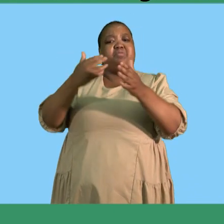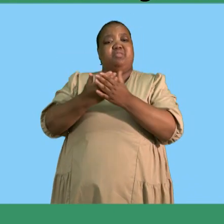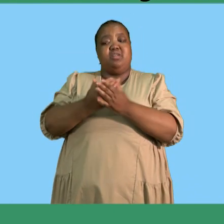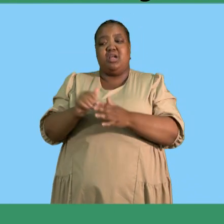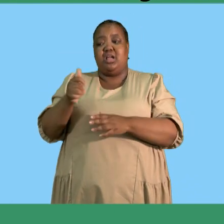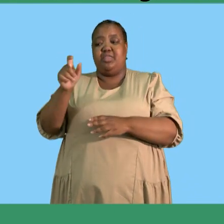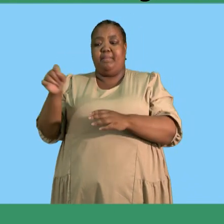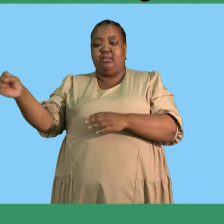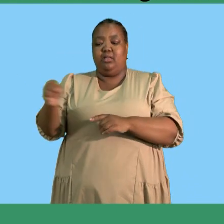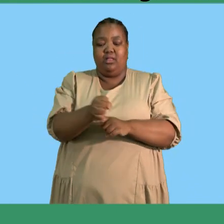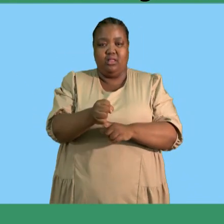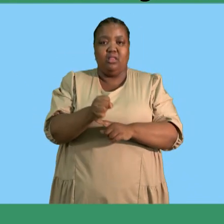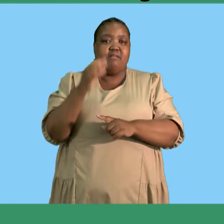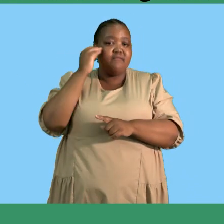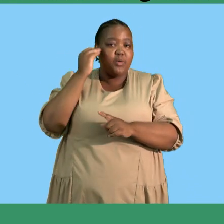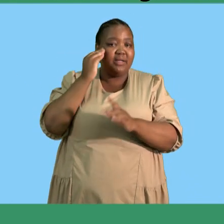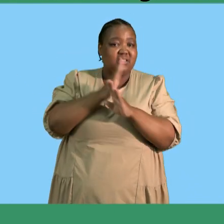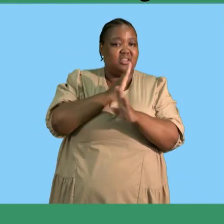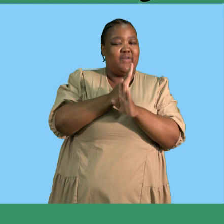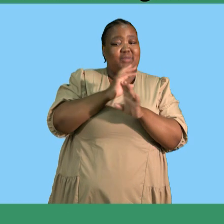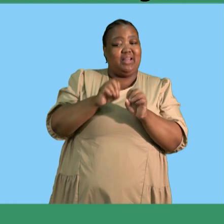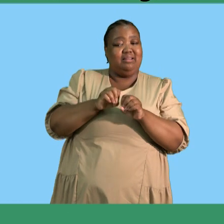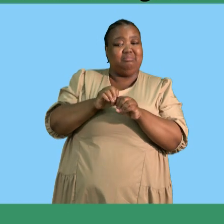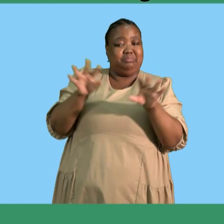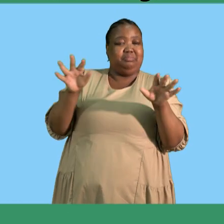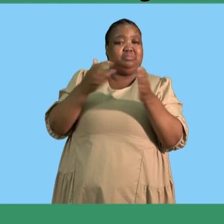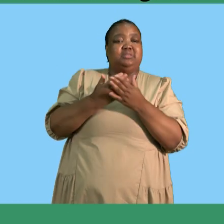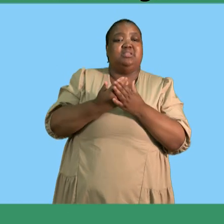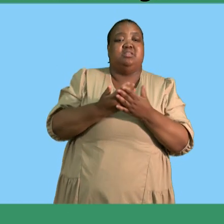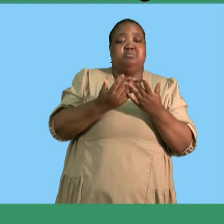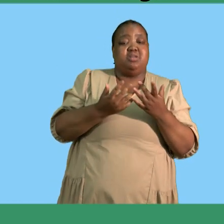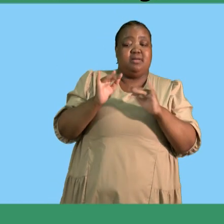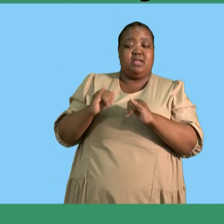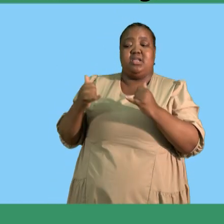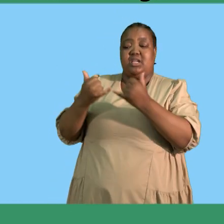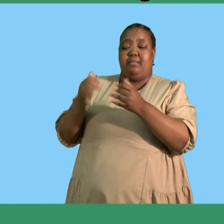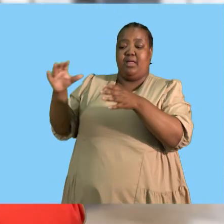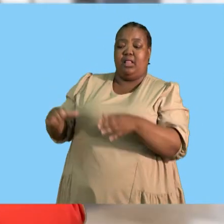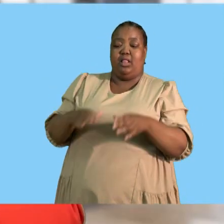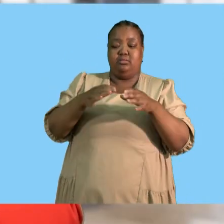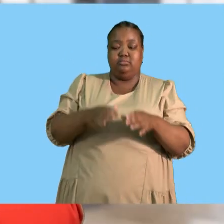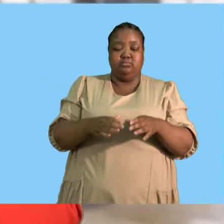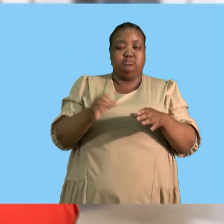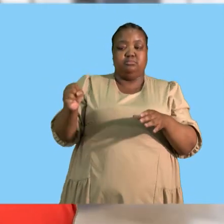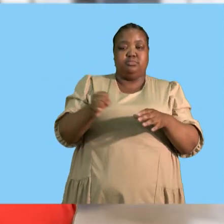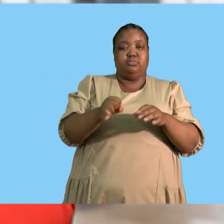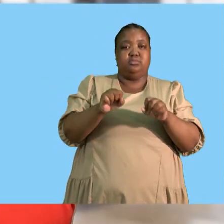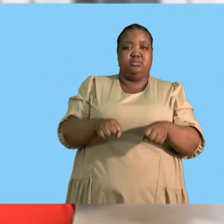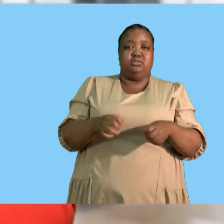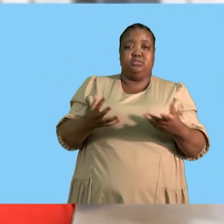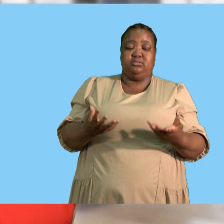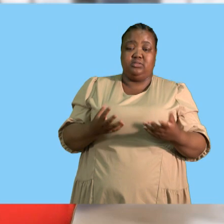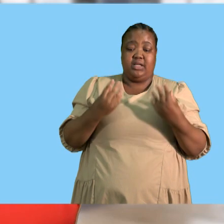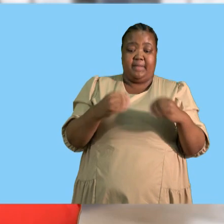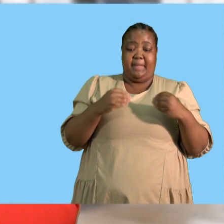it is given to another person. So if a different company is coming to work in my business, they might be